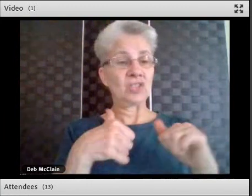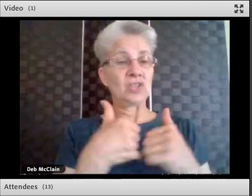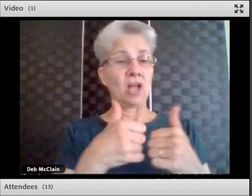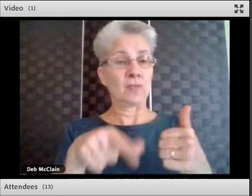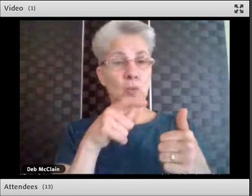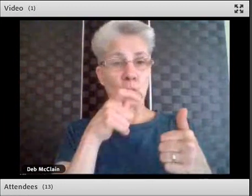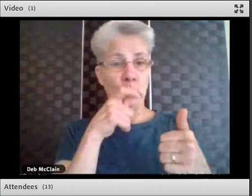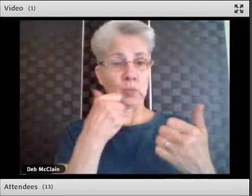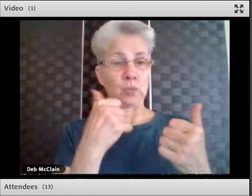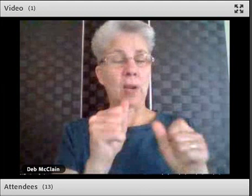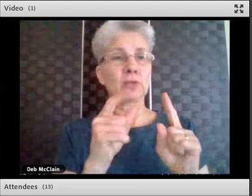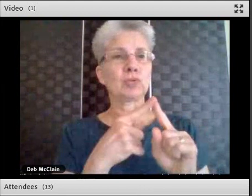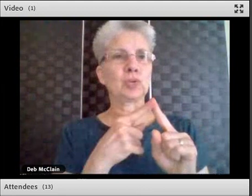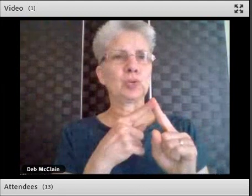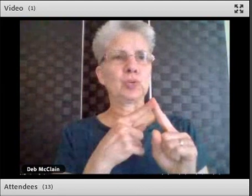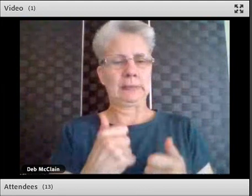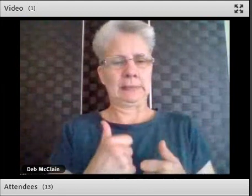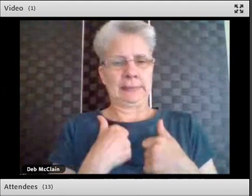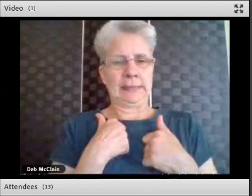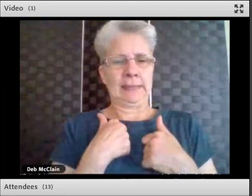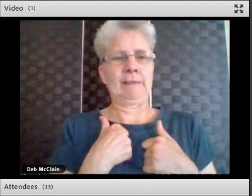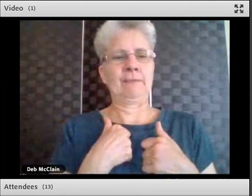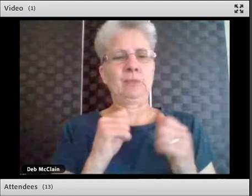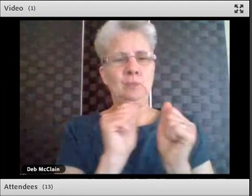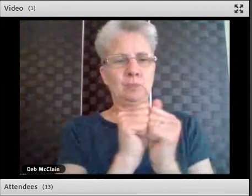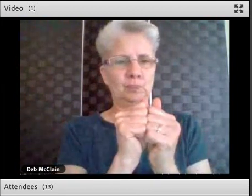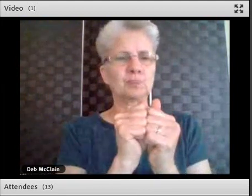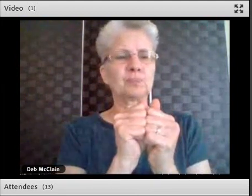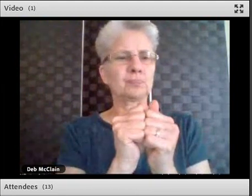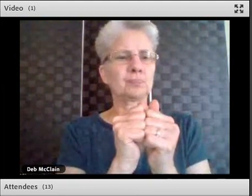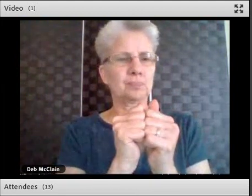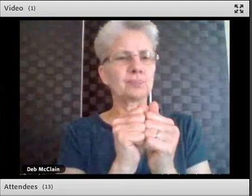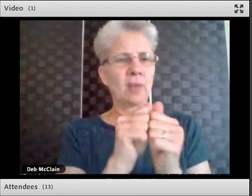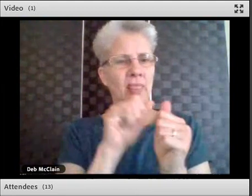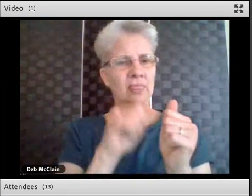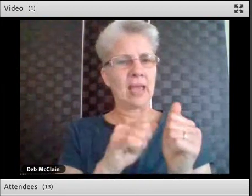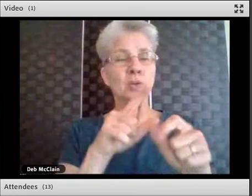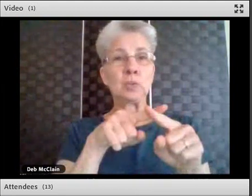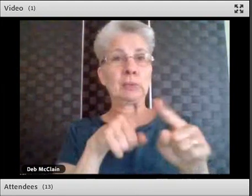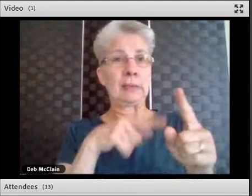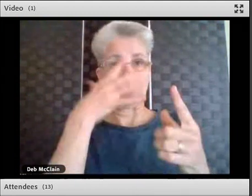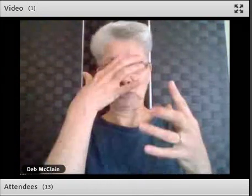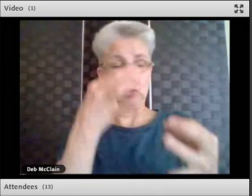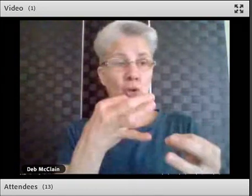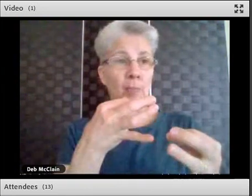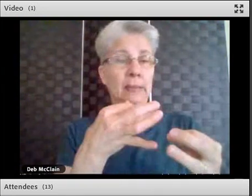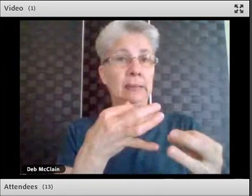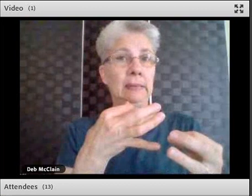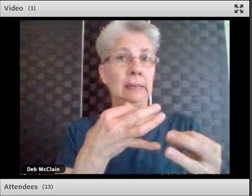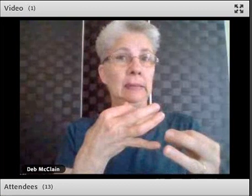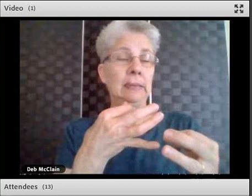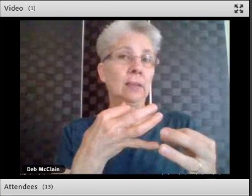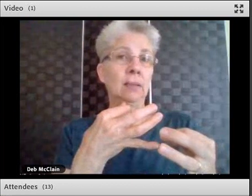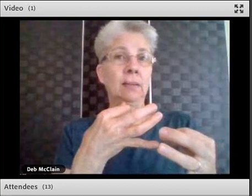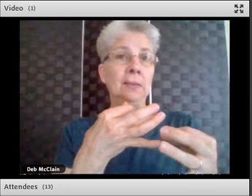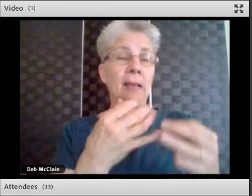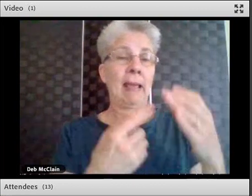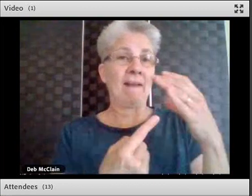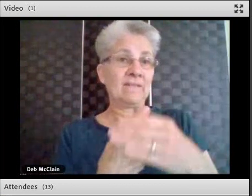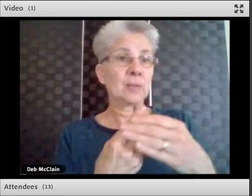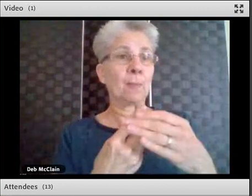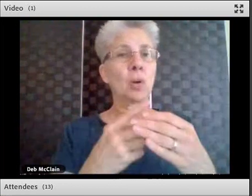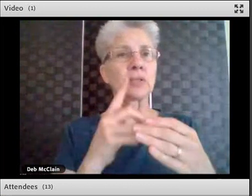are trying to navigate this is that you can't determine whether an invisible